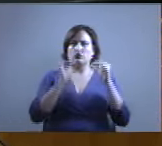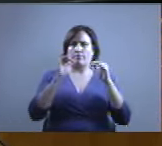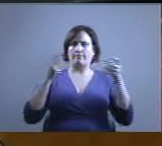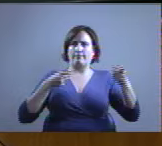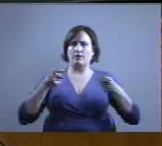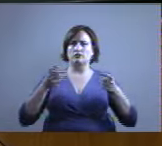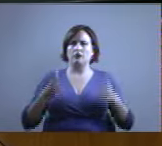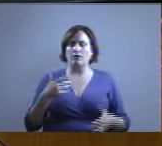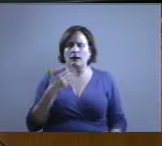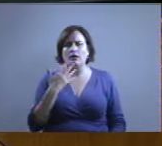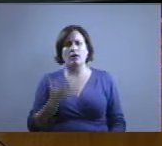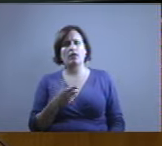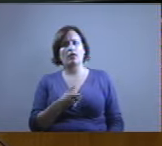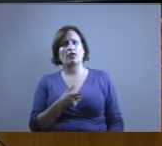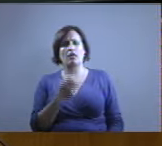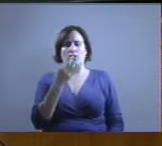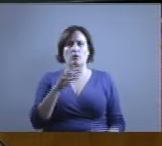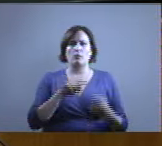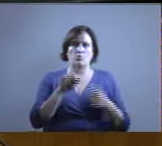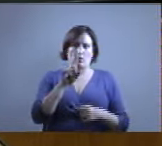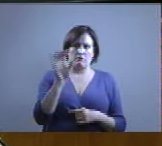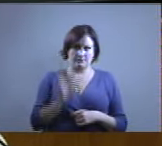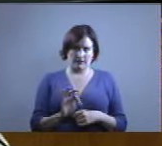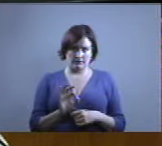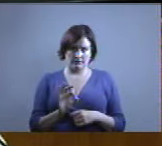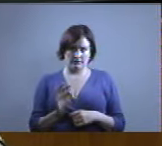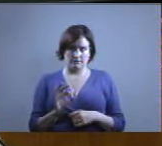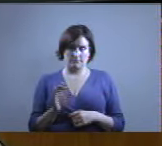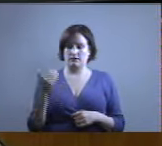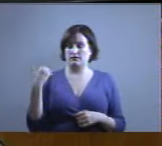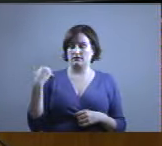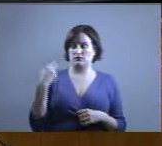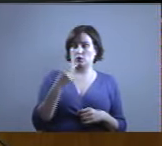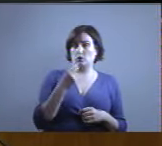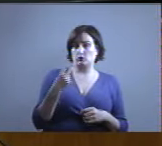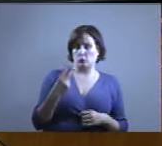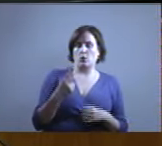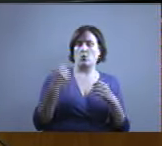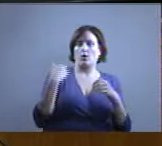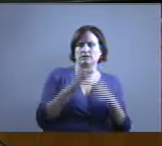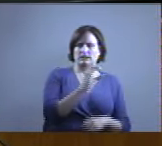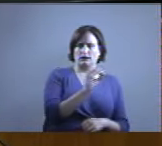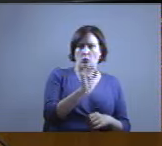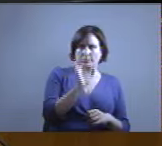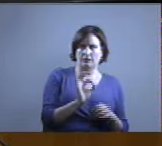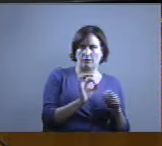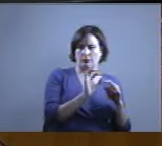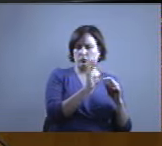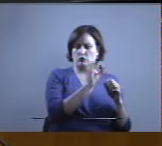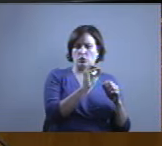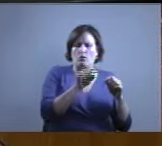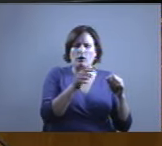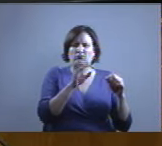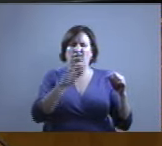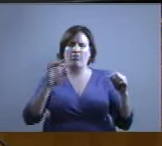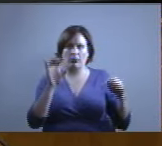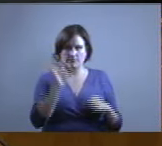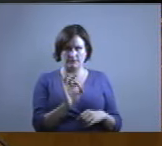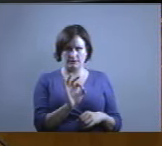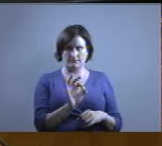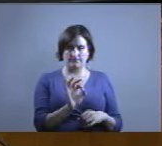at 3.1% compared to 0 in 2002. It seems to me that you need to be a